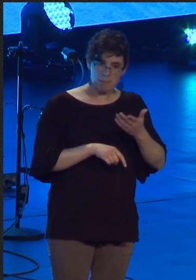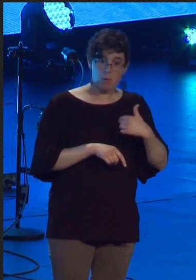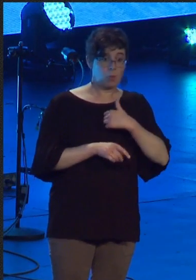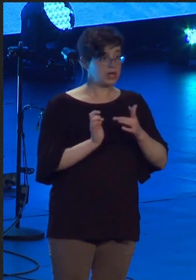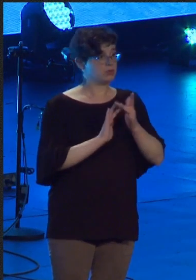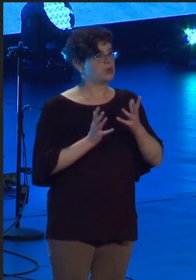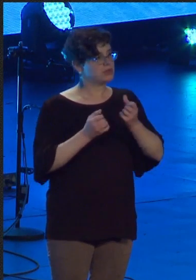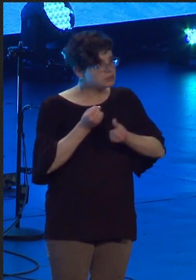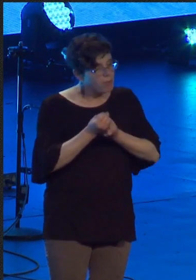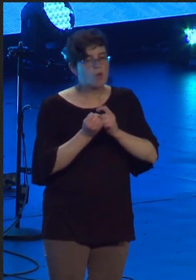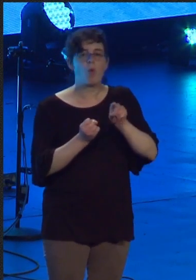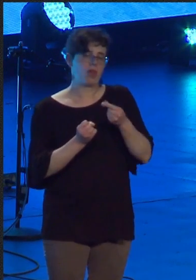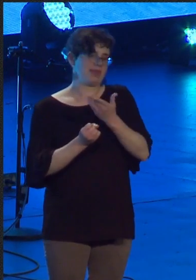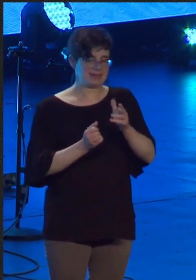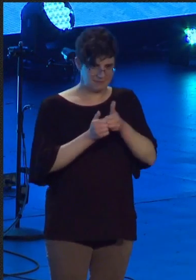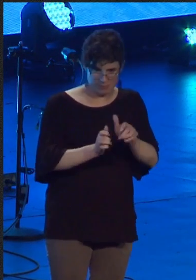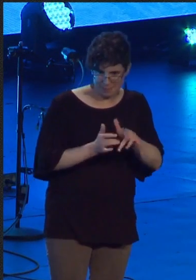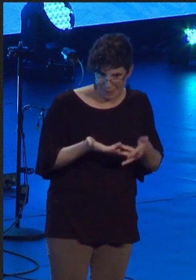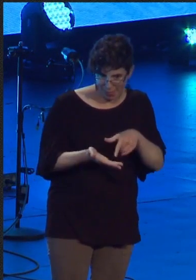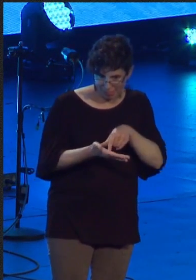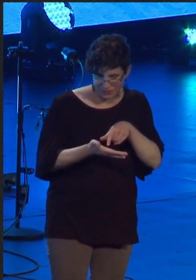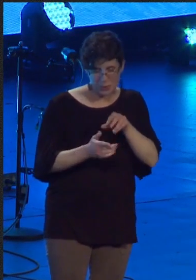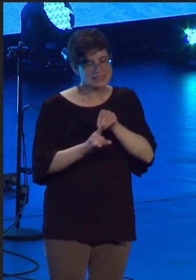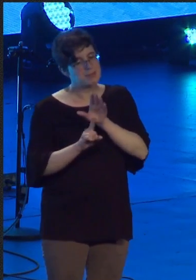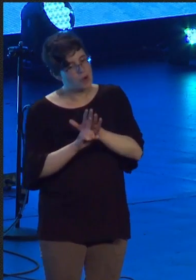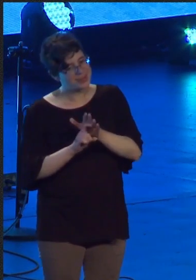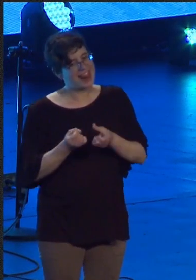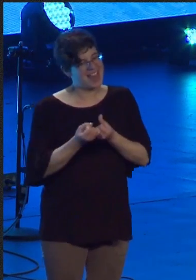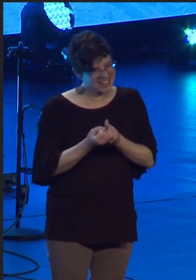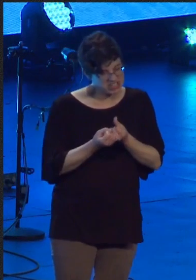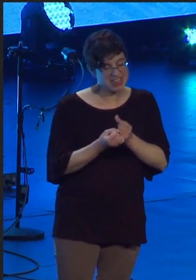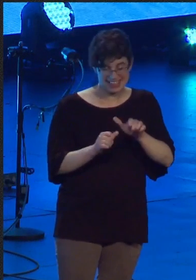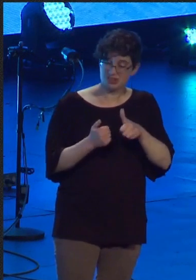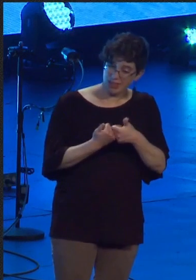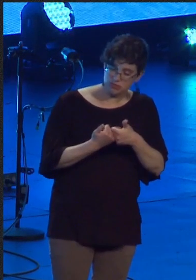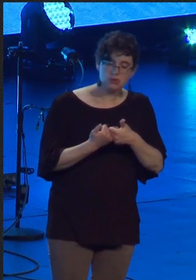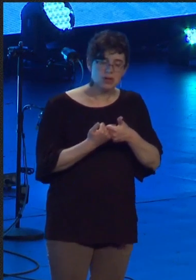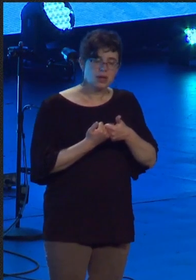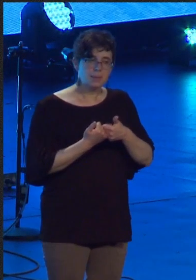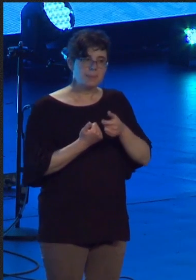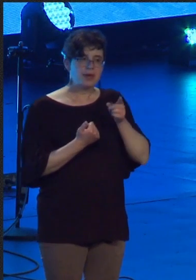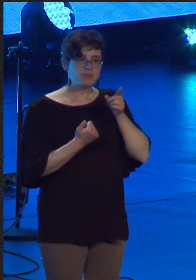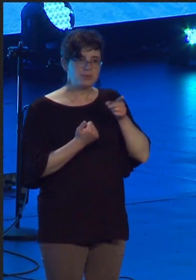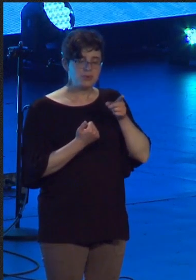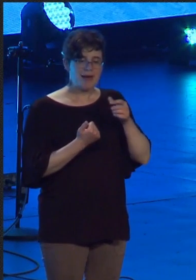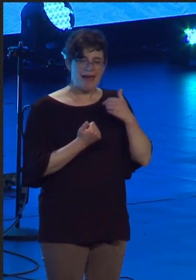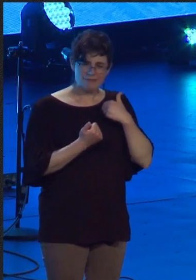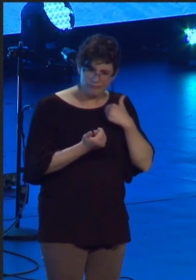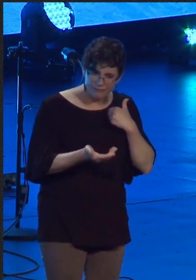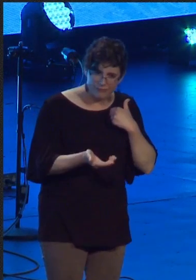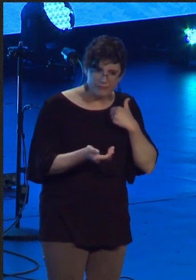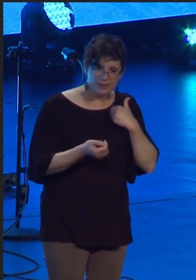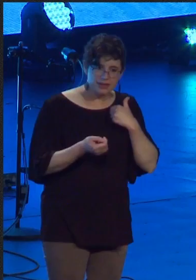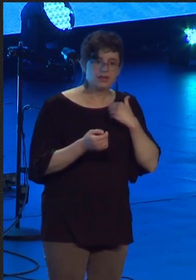that are biblical. Expose versus advocate is one of those challenges that you have. But you've come back with this fresh vigor about